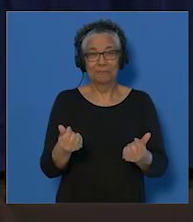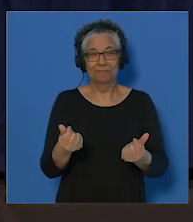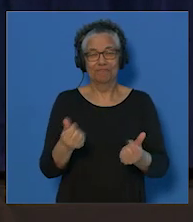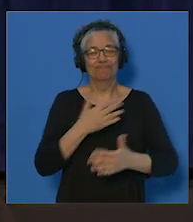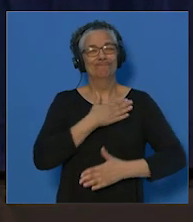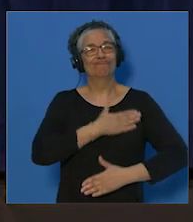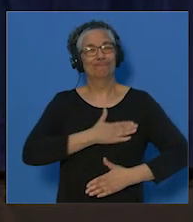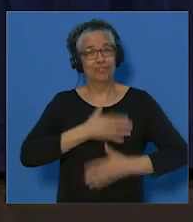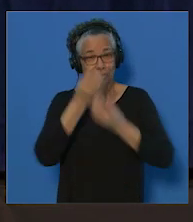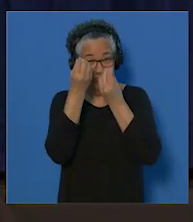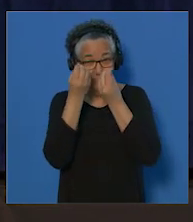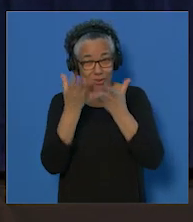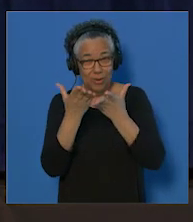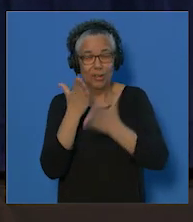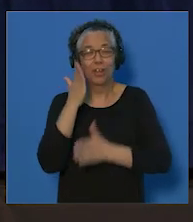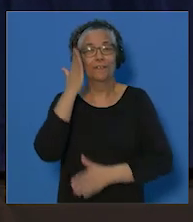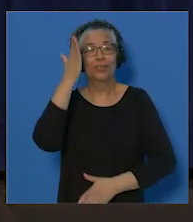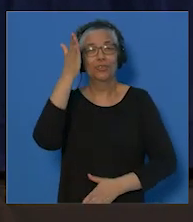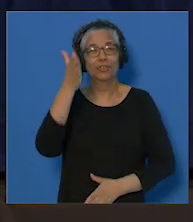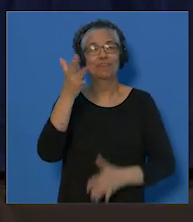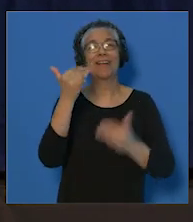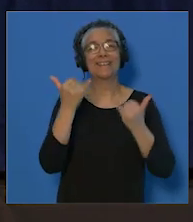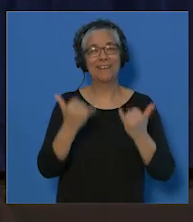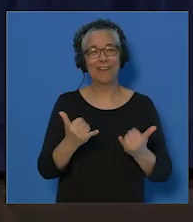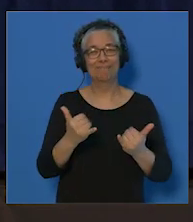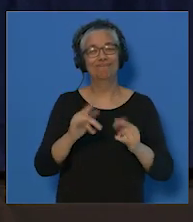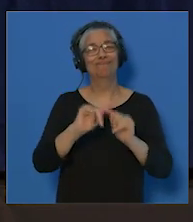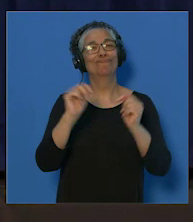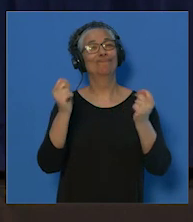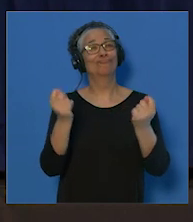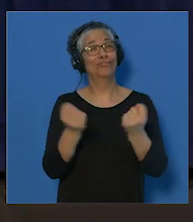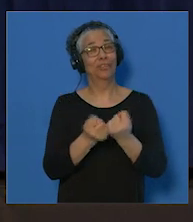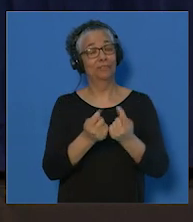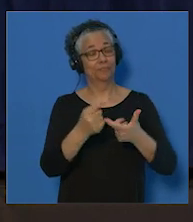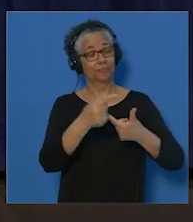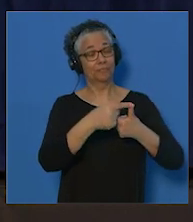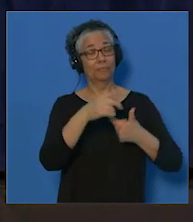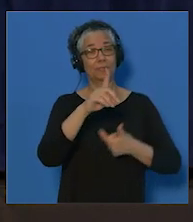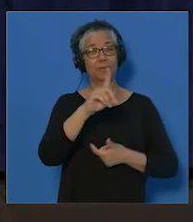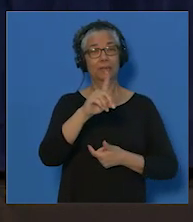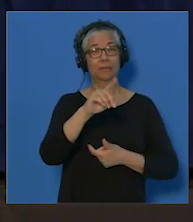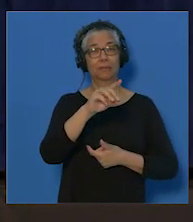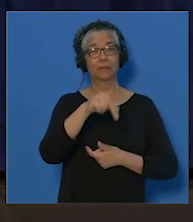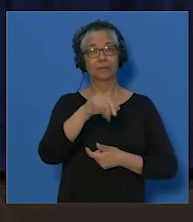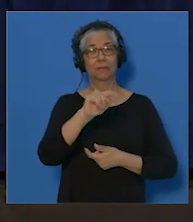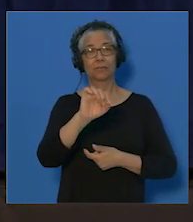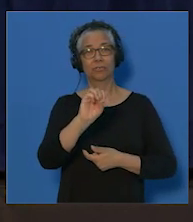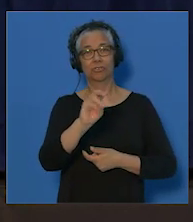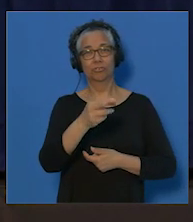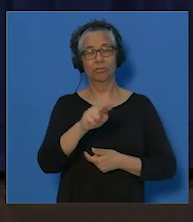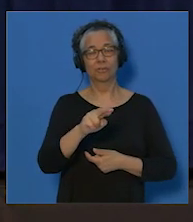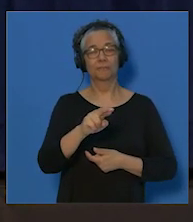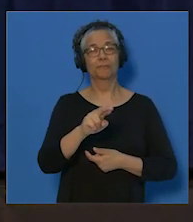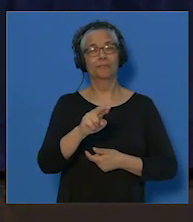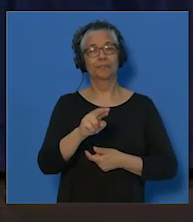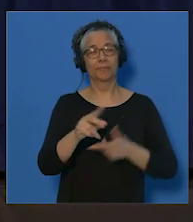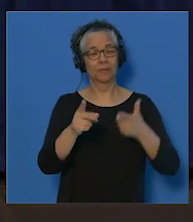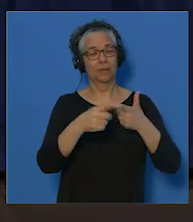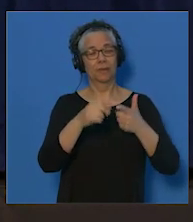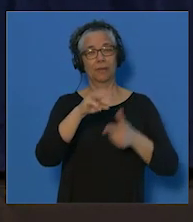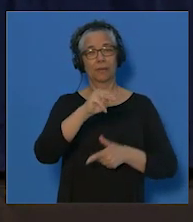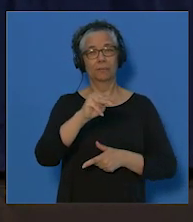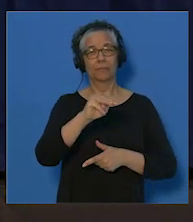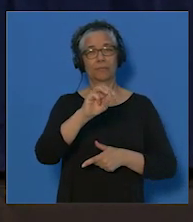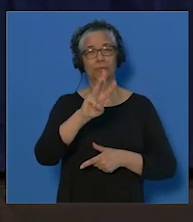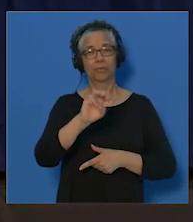update you in the future. Right now, the team consists of Dennis Pitcher, who is the Chief FinTech Advisor, Martin Walsh, who is